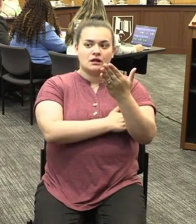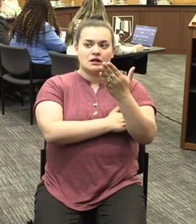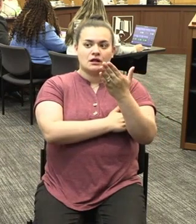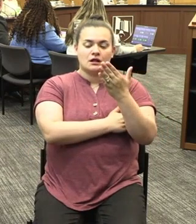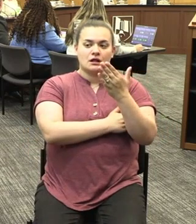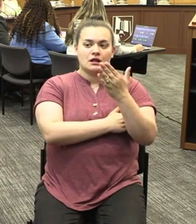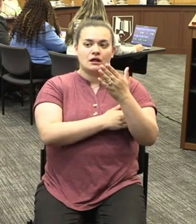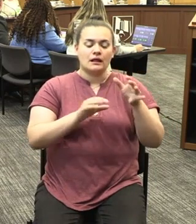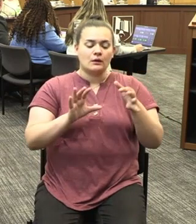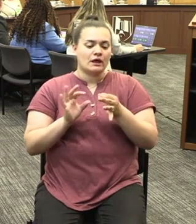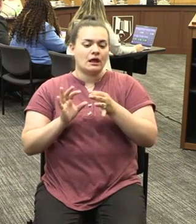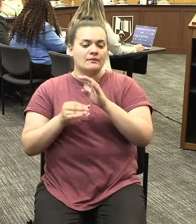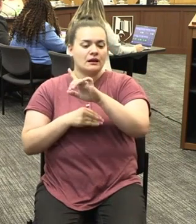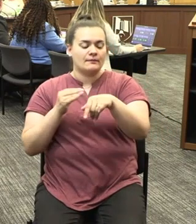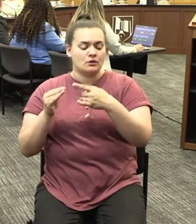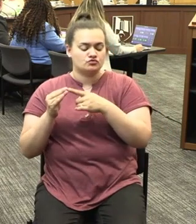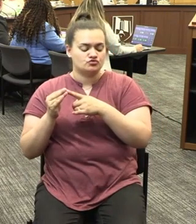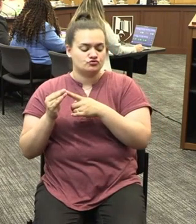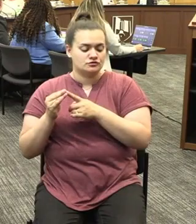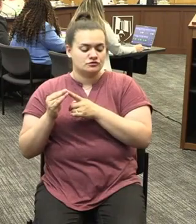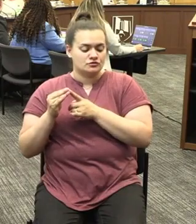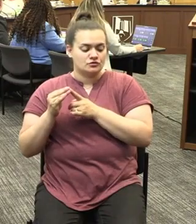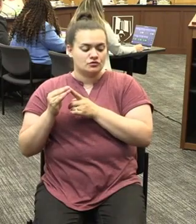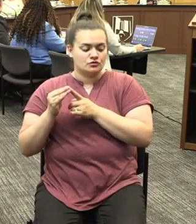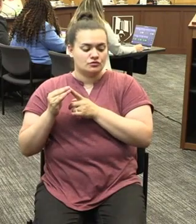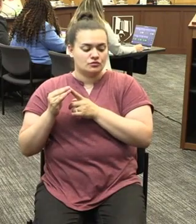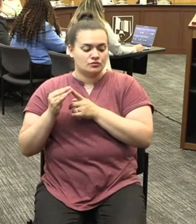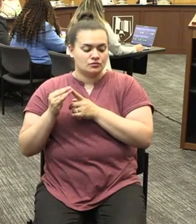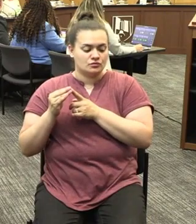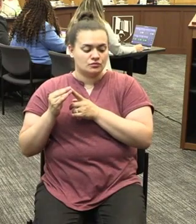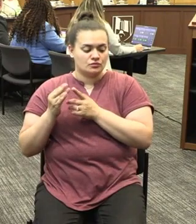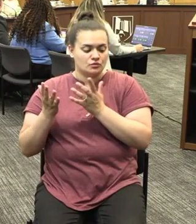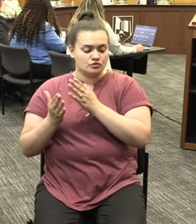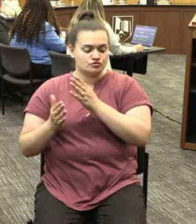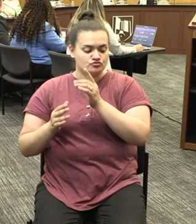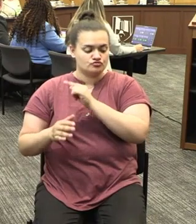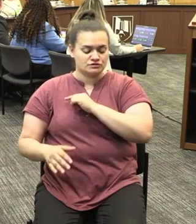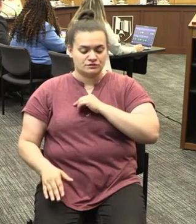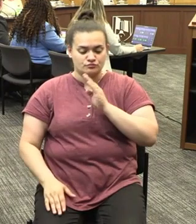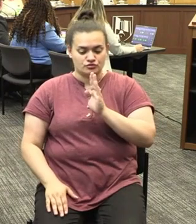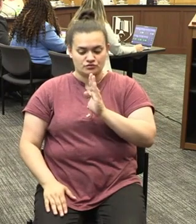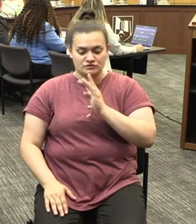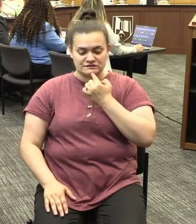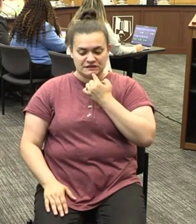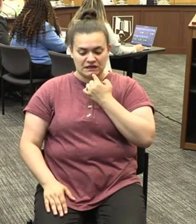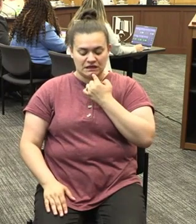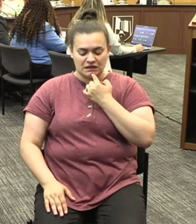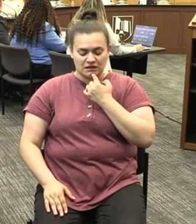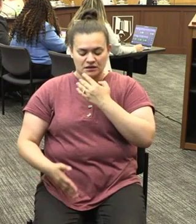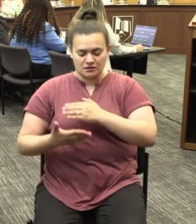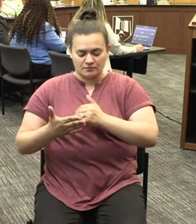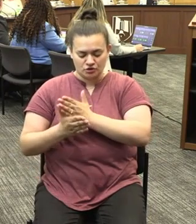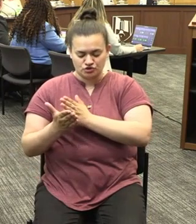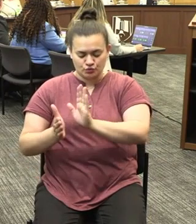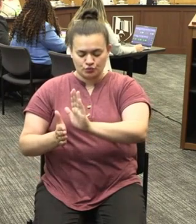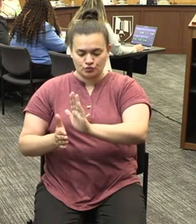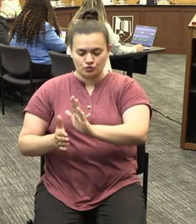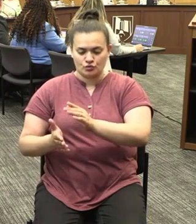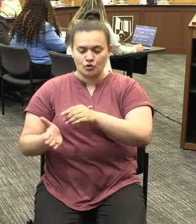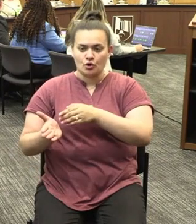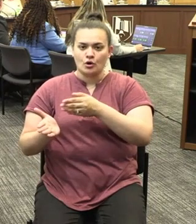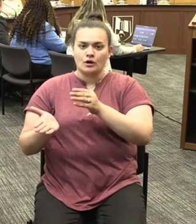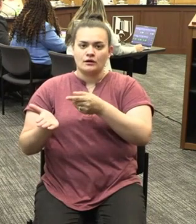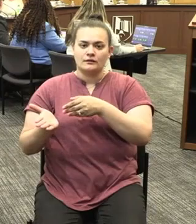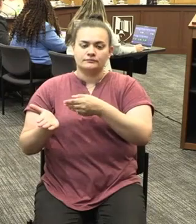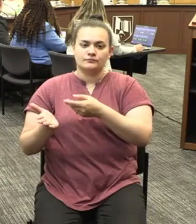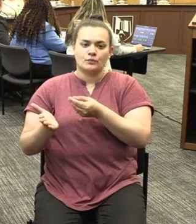comment about what Trustee Broderick said about not the budget. I mean, the tuition